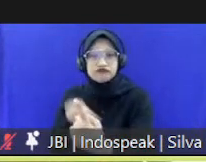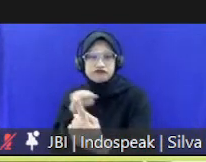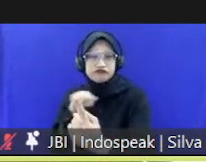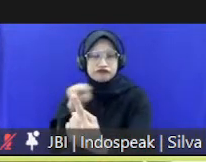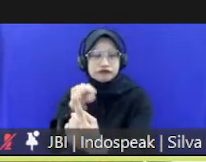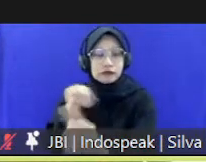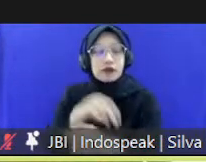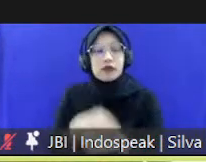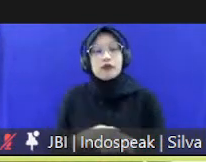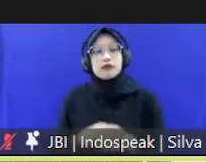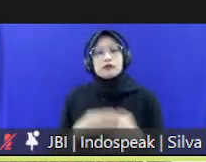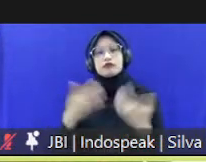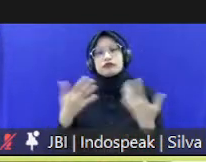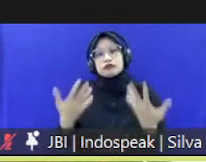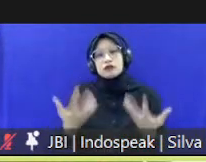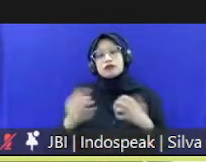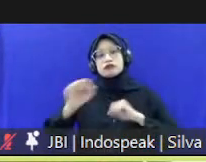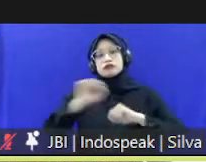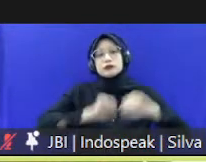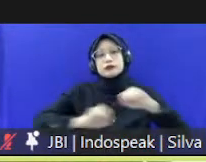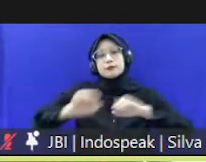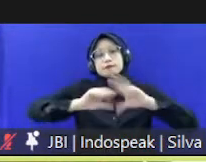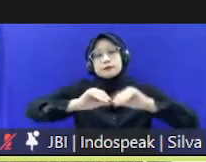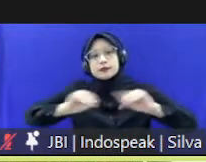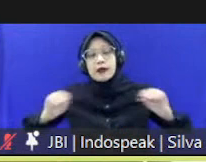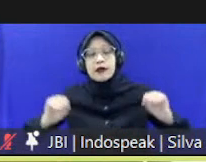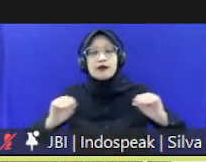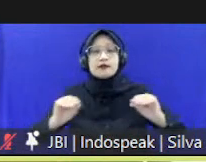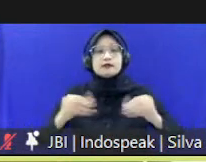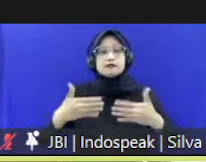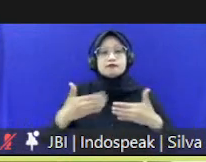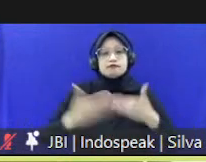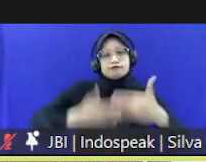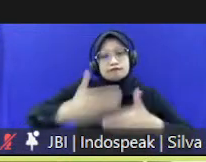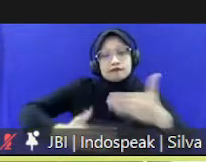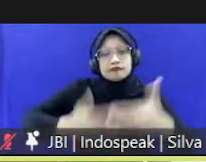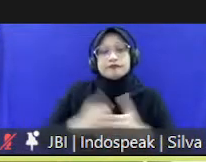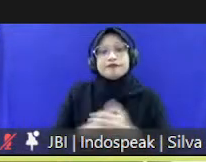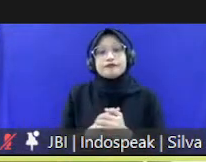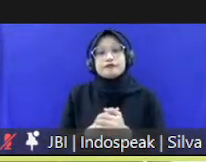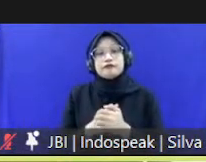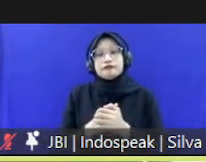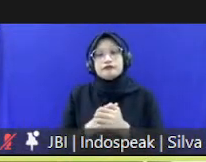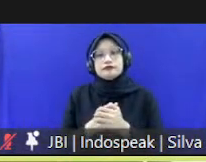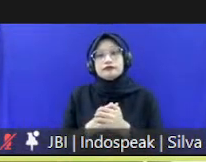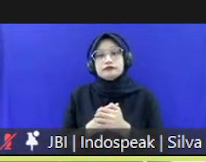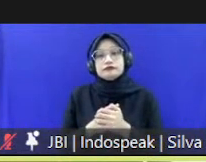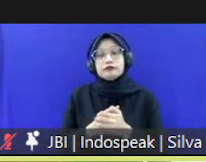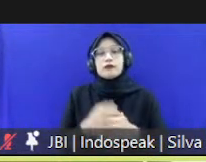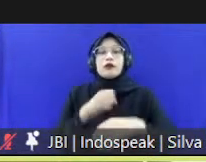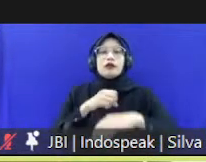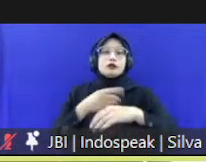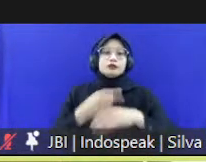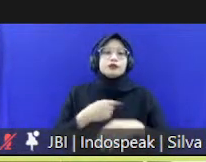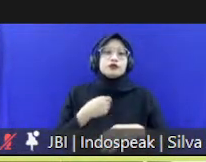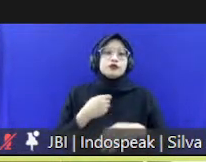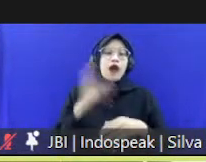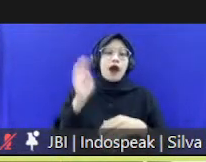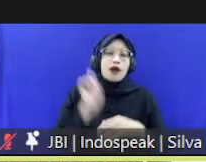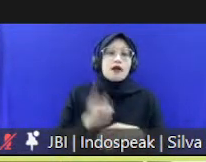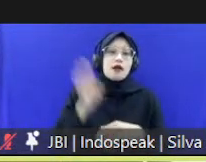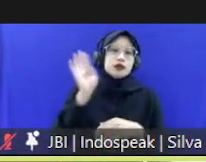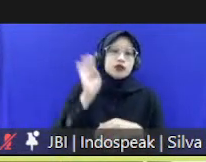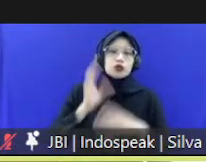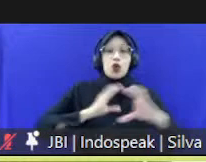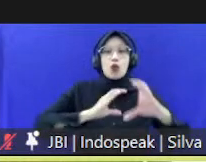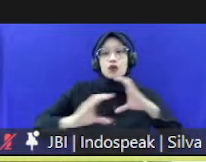performance. And it also influenced the effectiveness of the communication and also bringing up